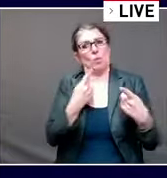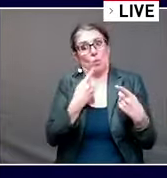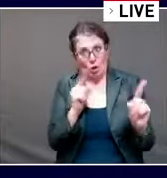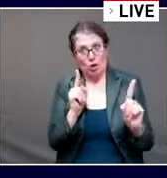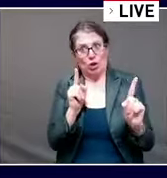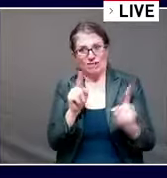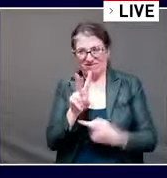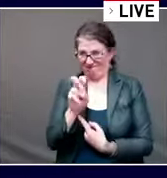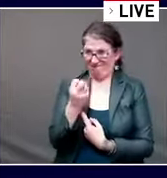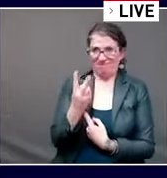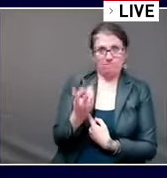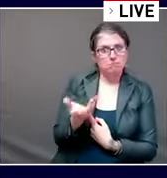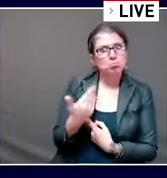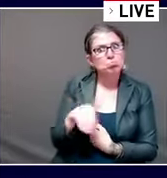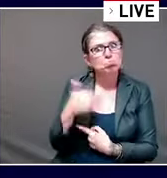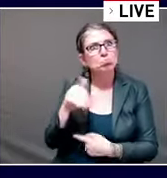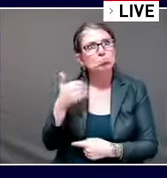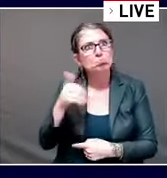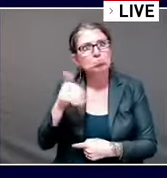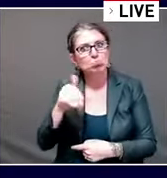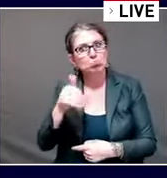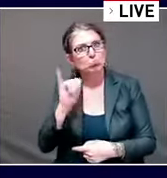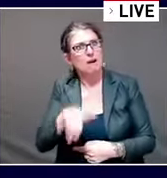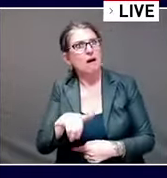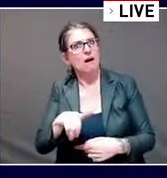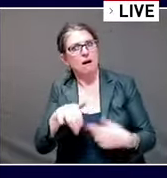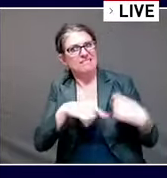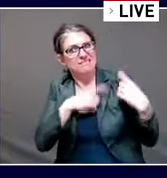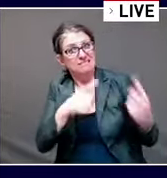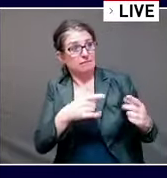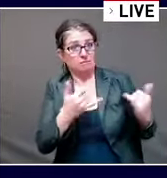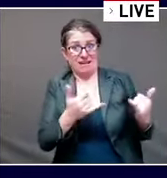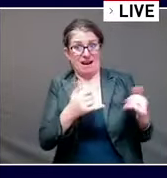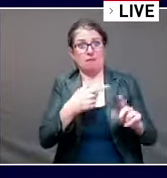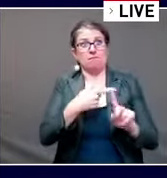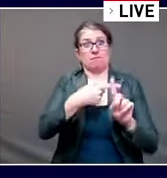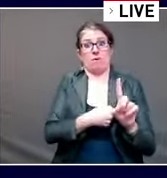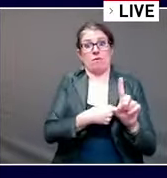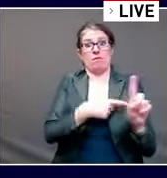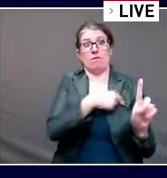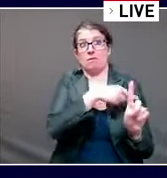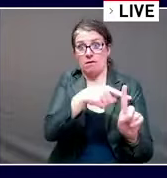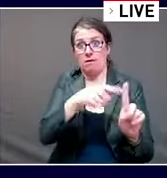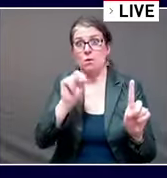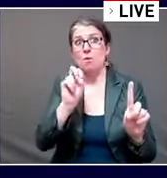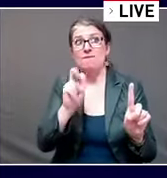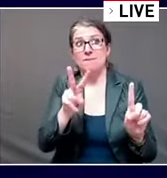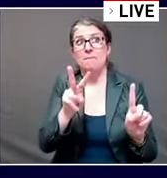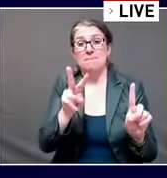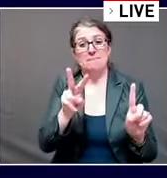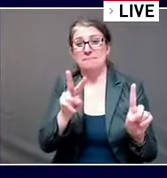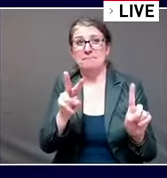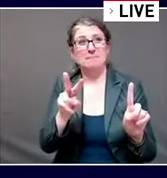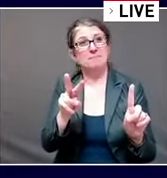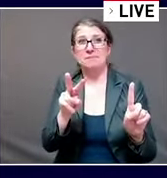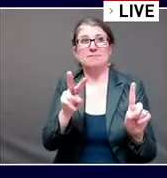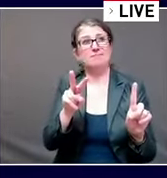thus far into the school year is very little transmission of COVID-19 within the four walls of the